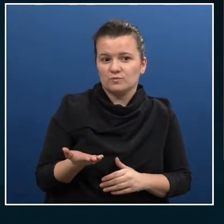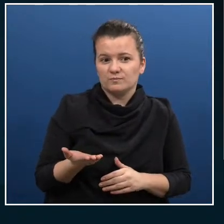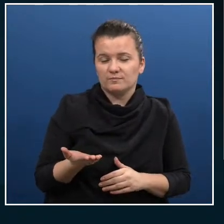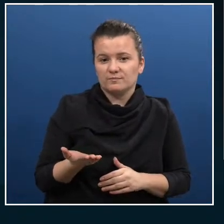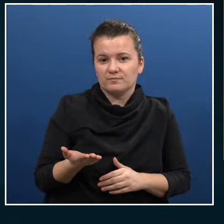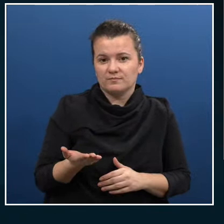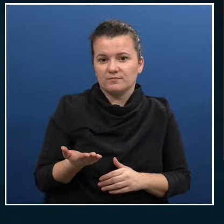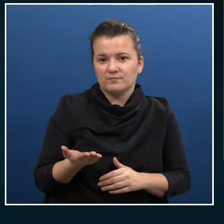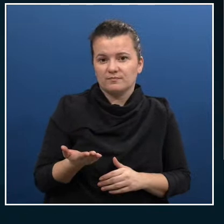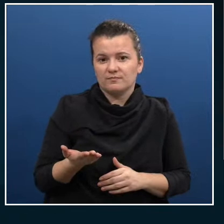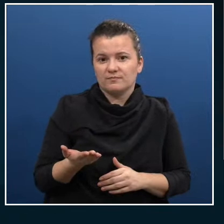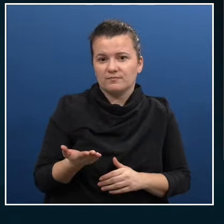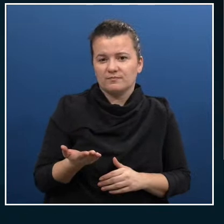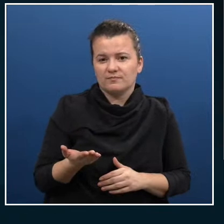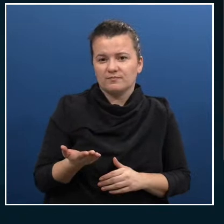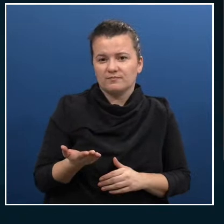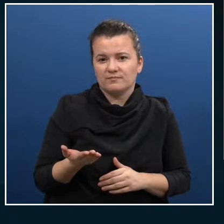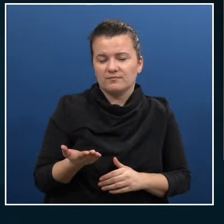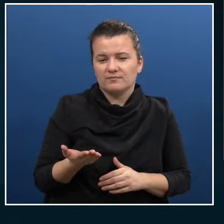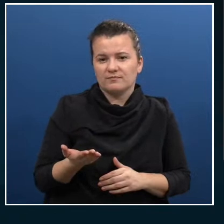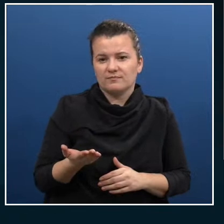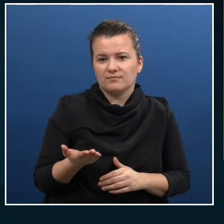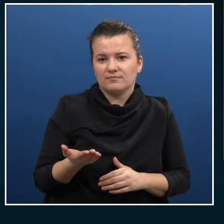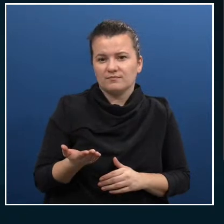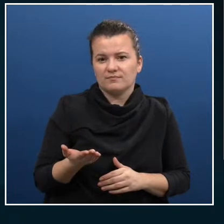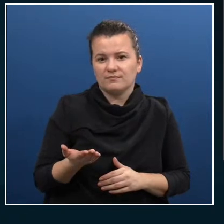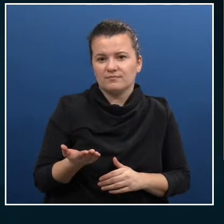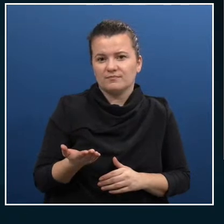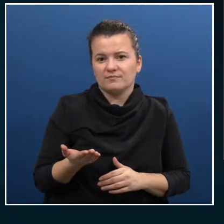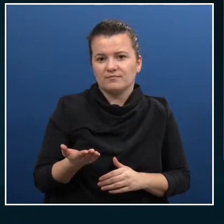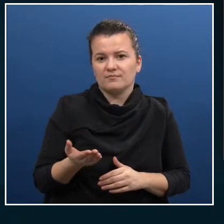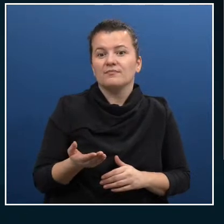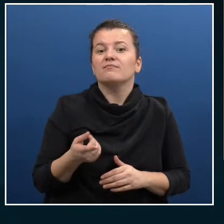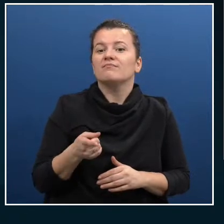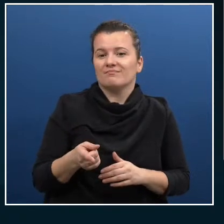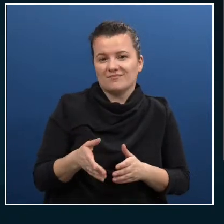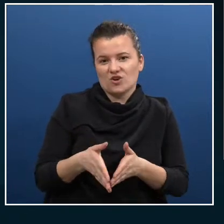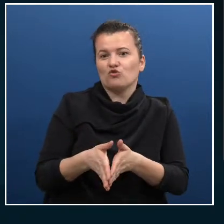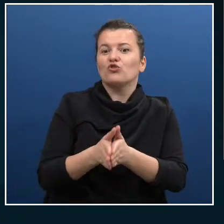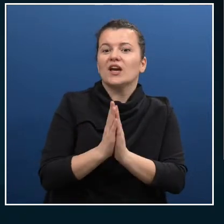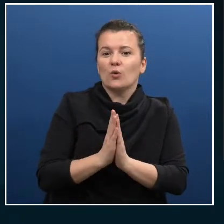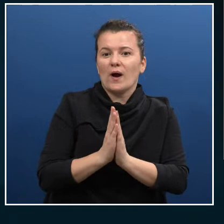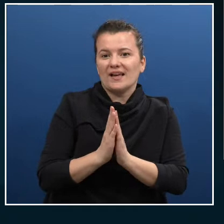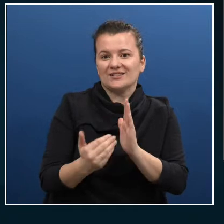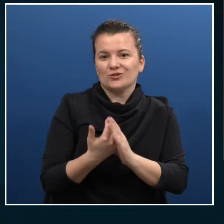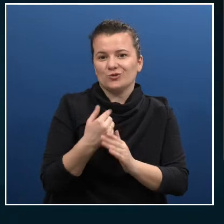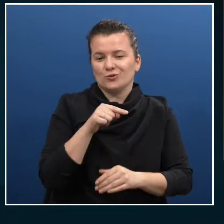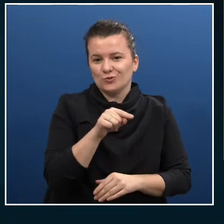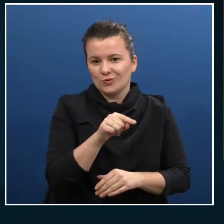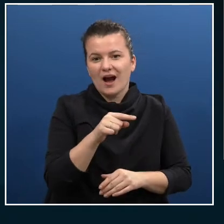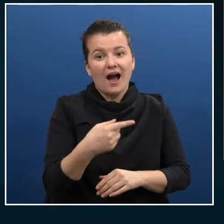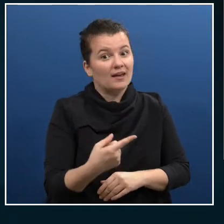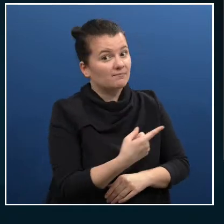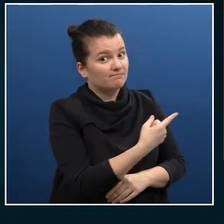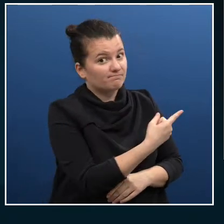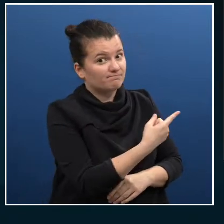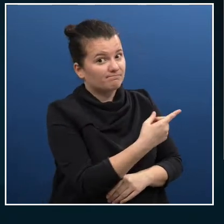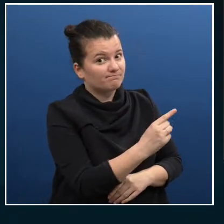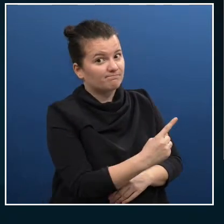pull request. I can do a pull request, and when I now do a pull request, it will go